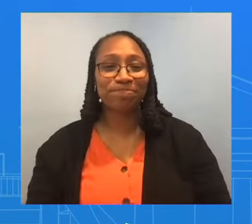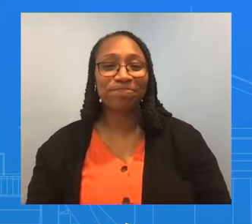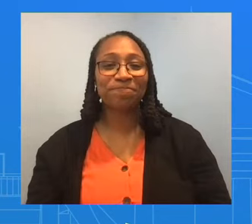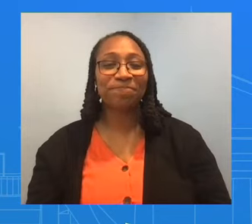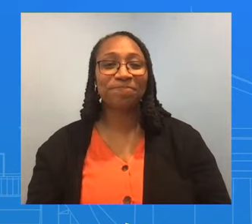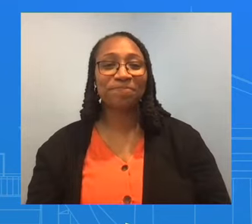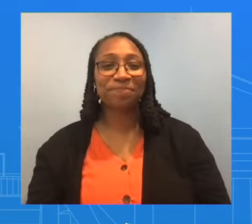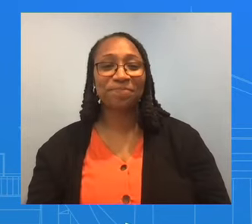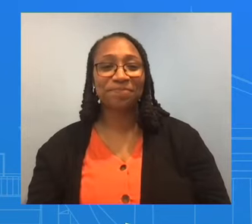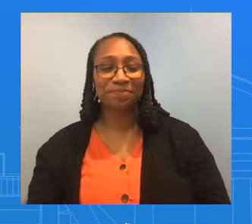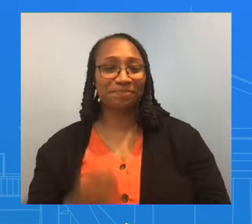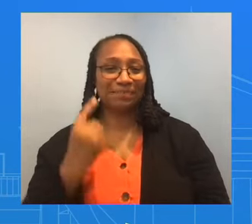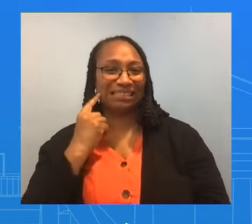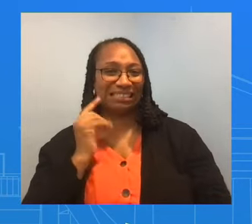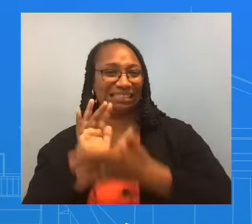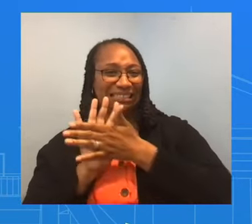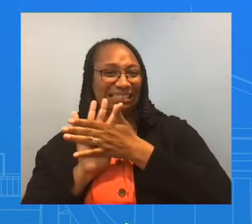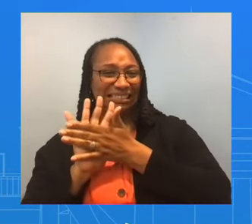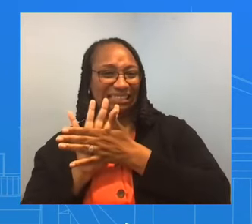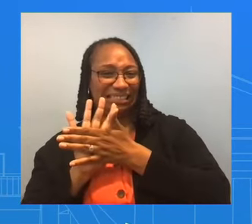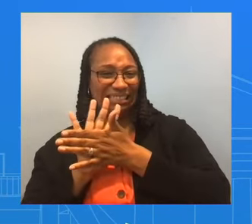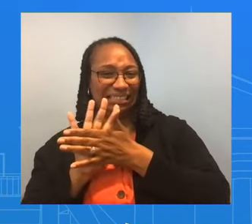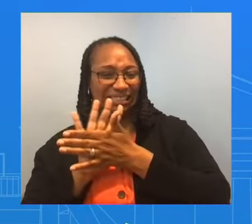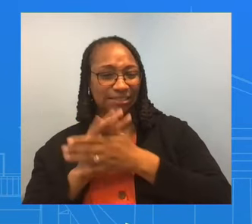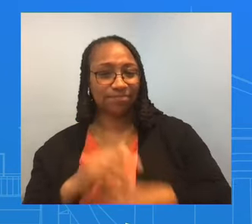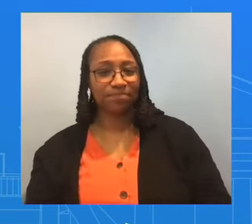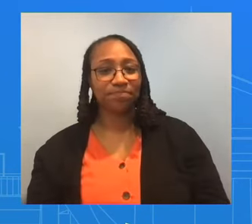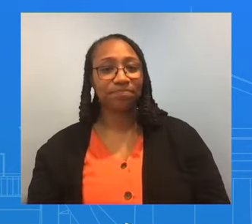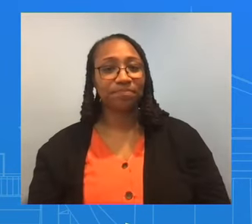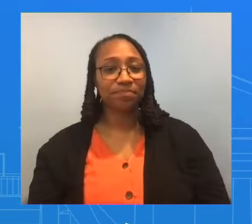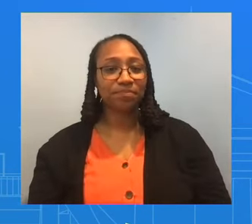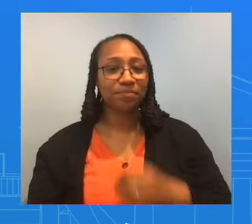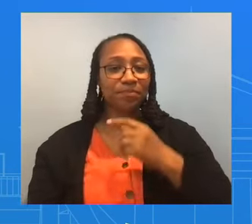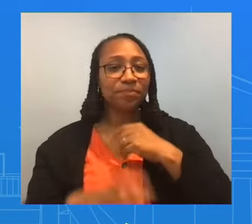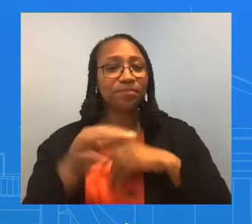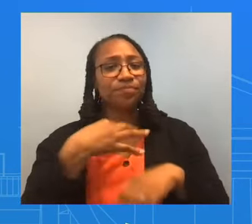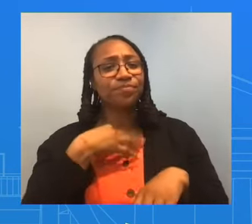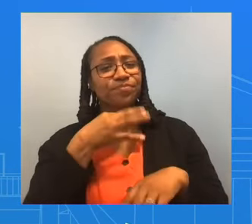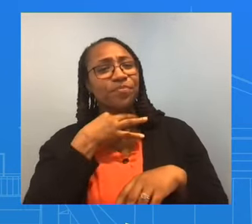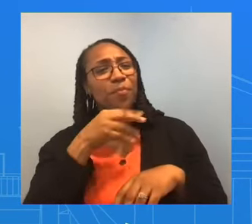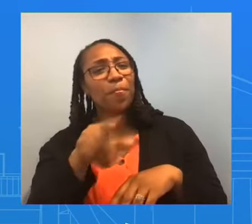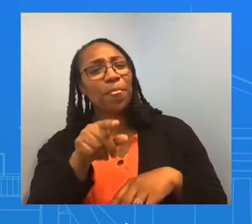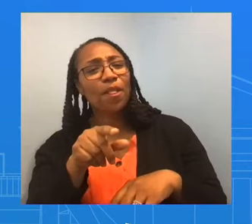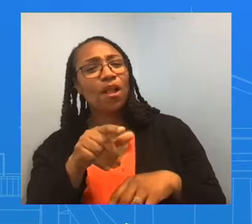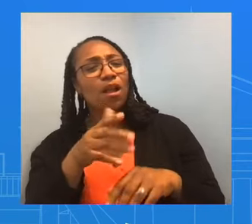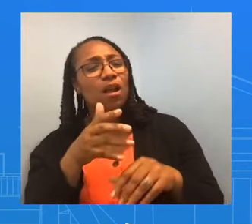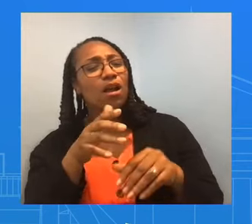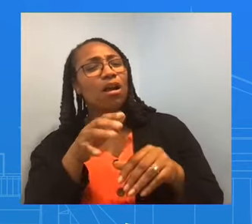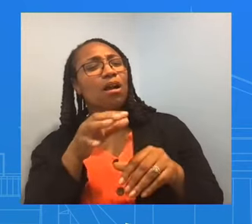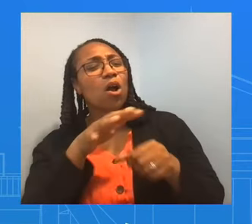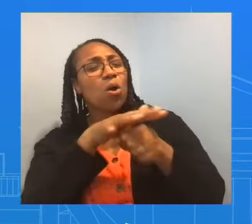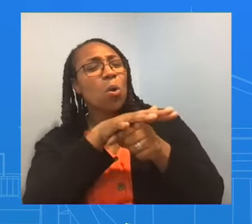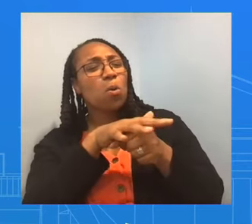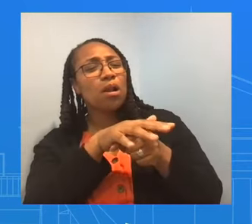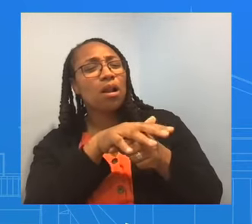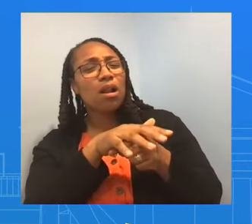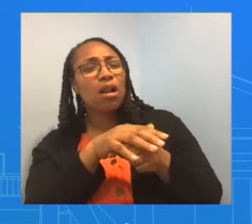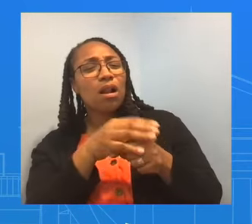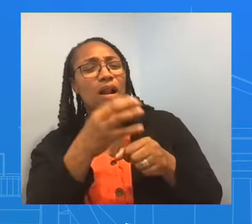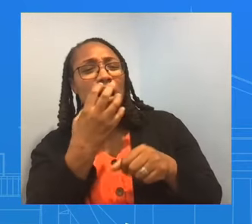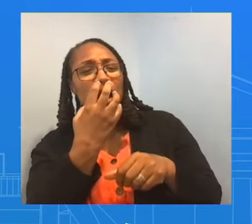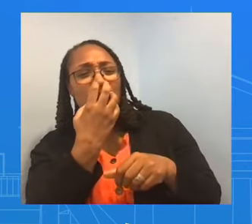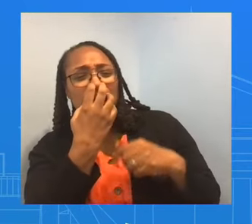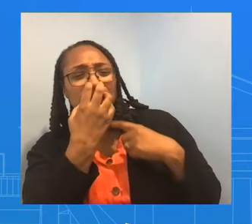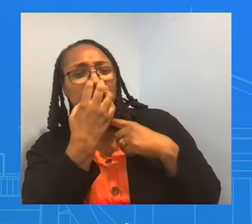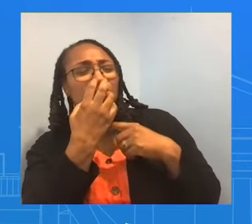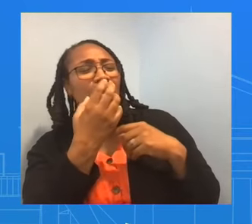the local anesthesia? What exactly does that mean? What was the president's demeanor, his ability to govern as he was getting this